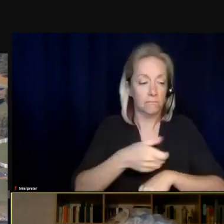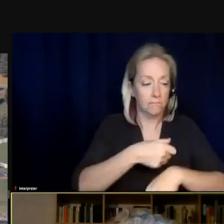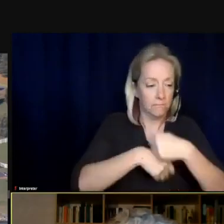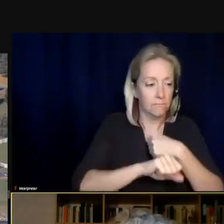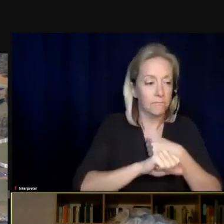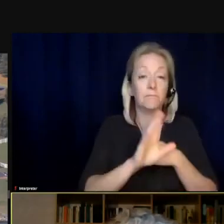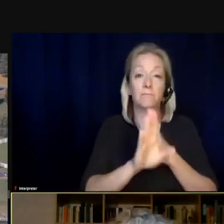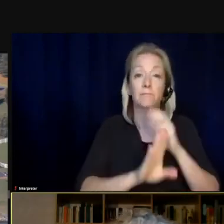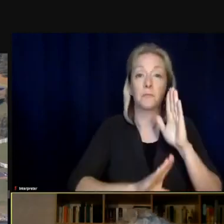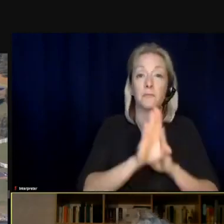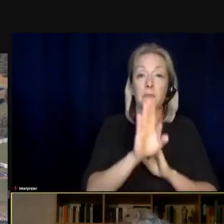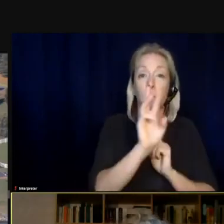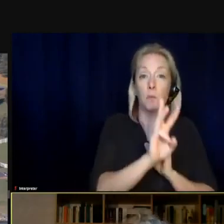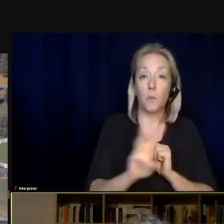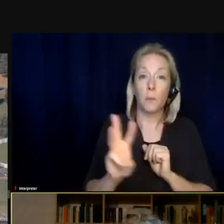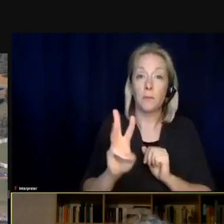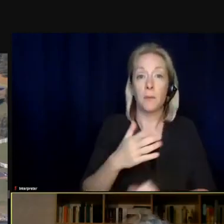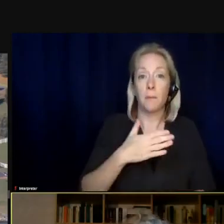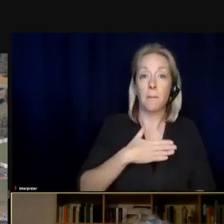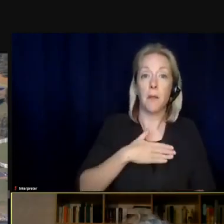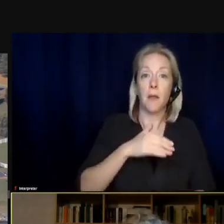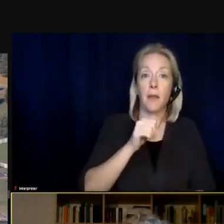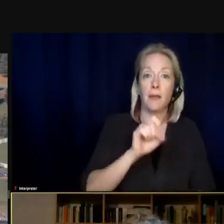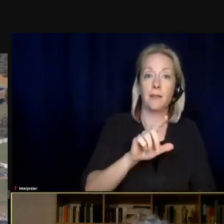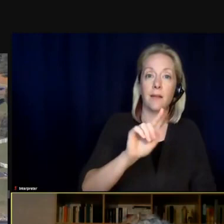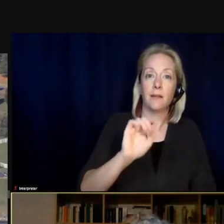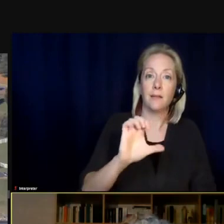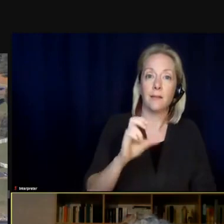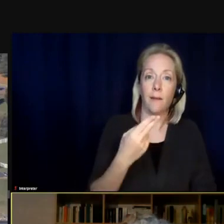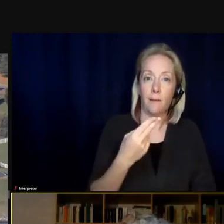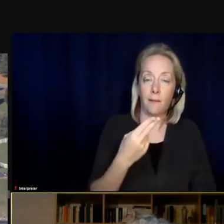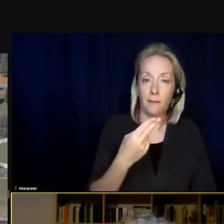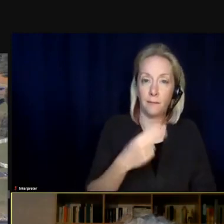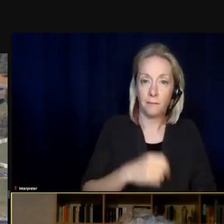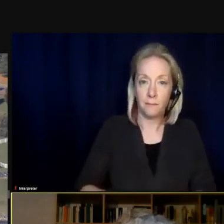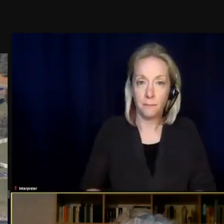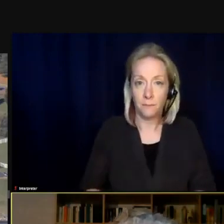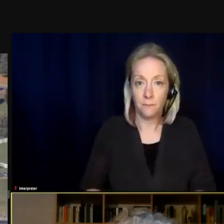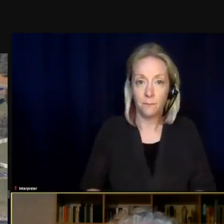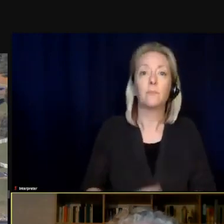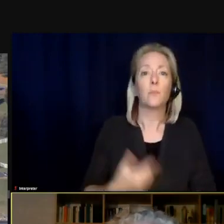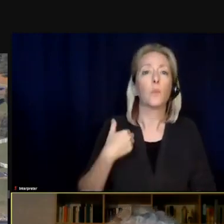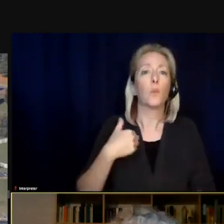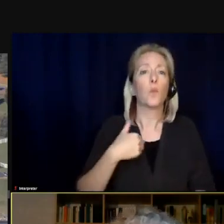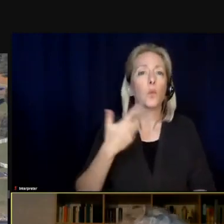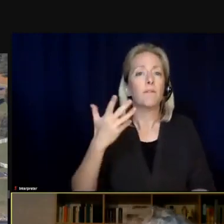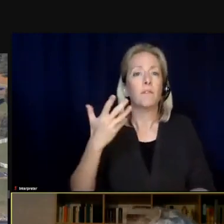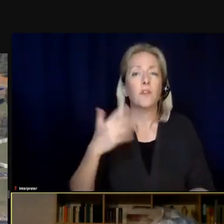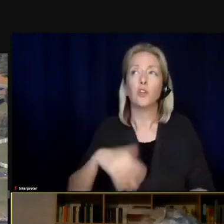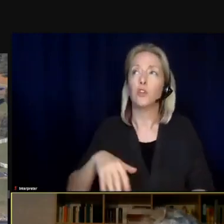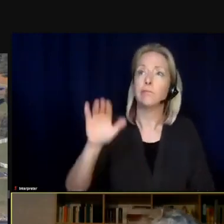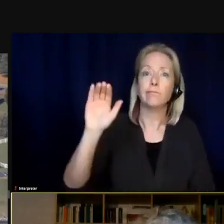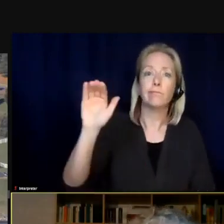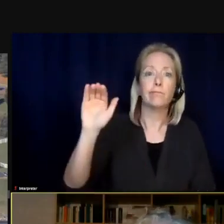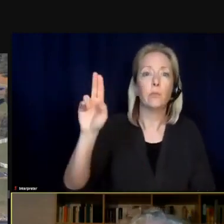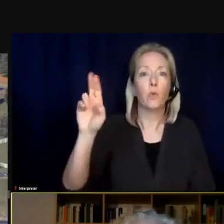ASL Tech was born. We sent some grant requests to both the U.S.